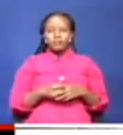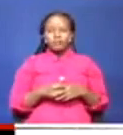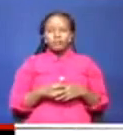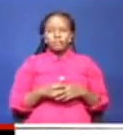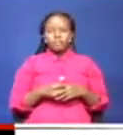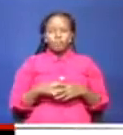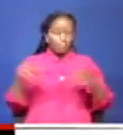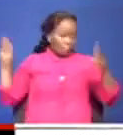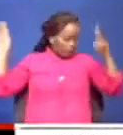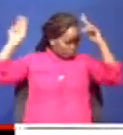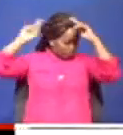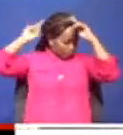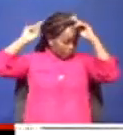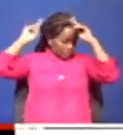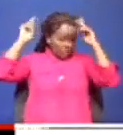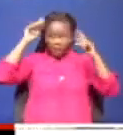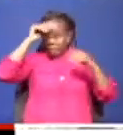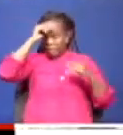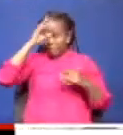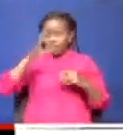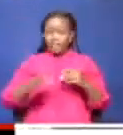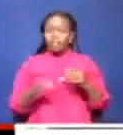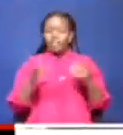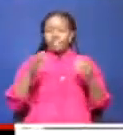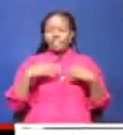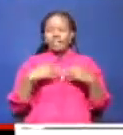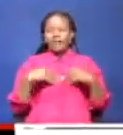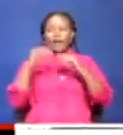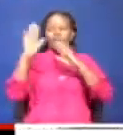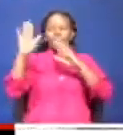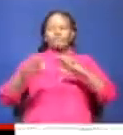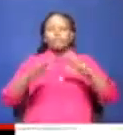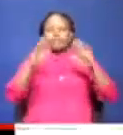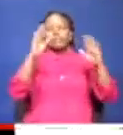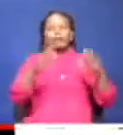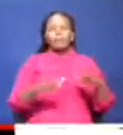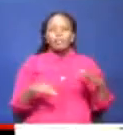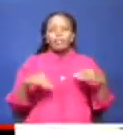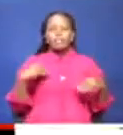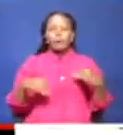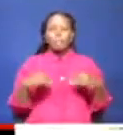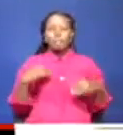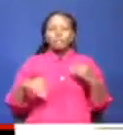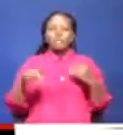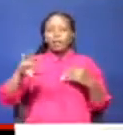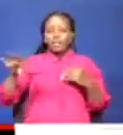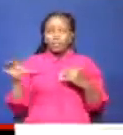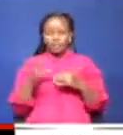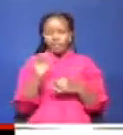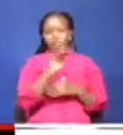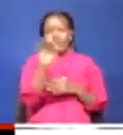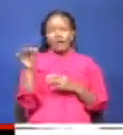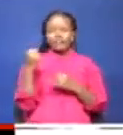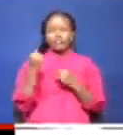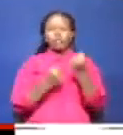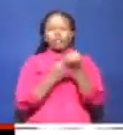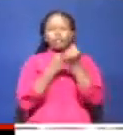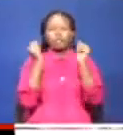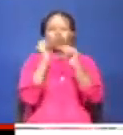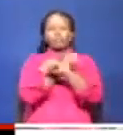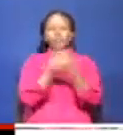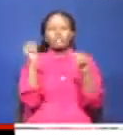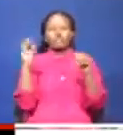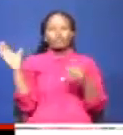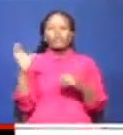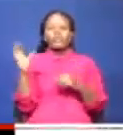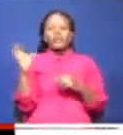Kakamega Governor Wycliffe Oparanya has taken the Azimio la Umoja campaign to Busia County to drum support for the presidential candidate Raila Odinga